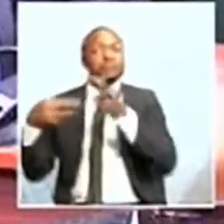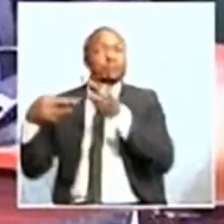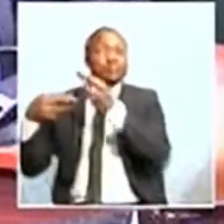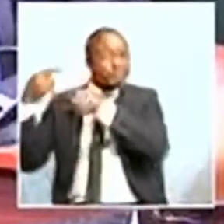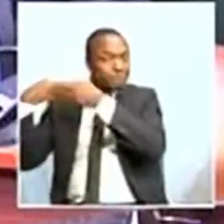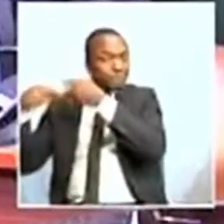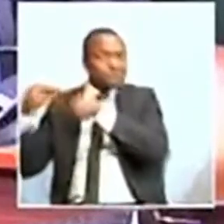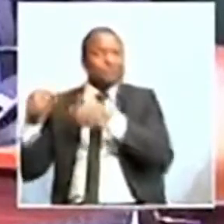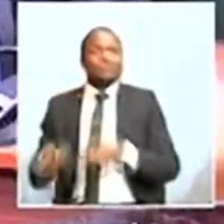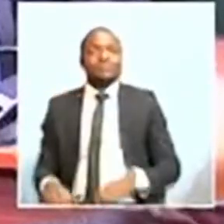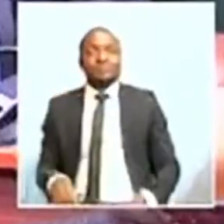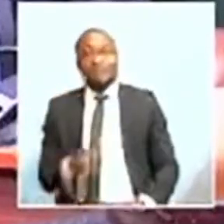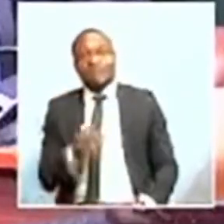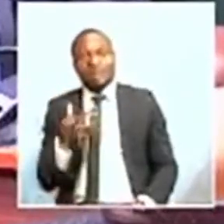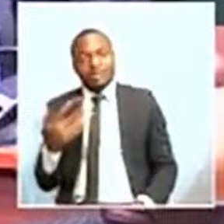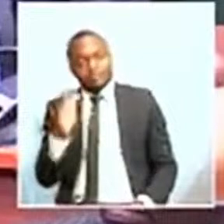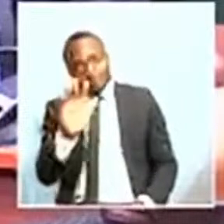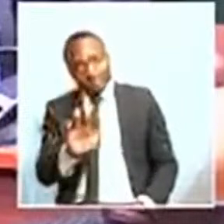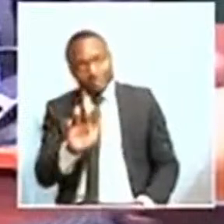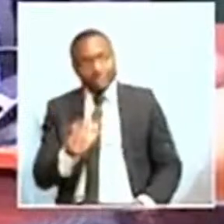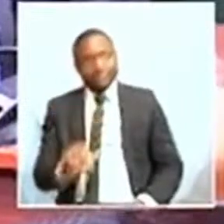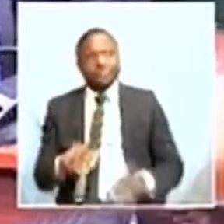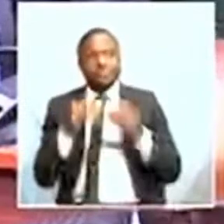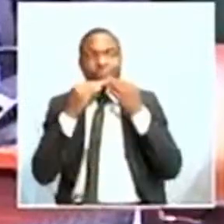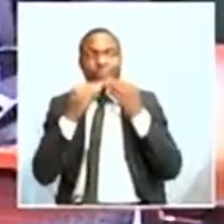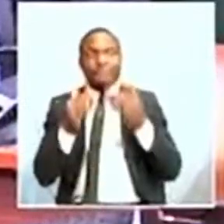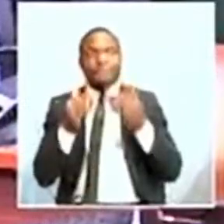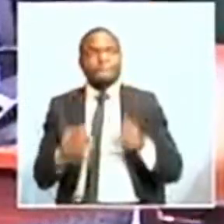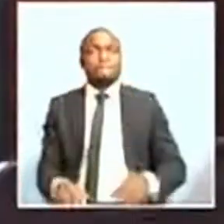grasshopper. The rest remain. Thank you.